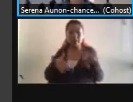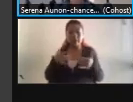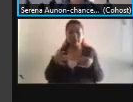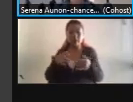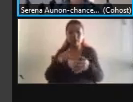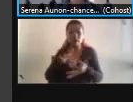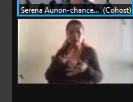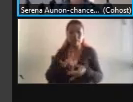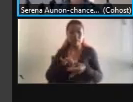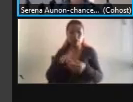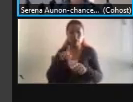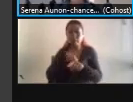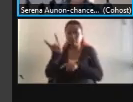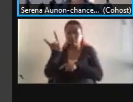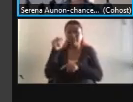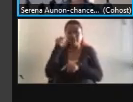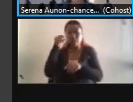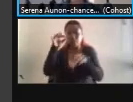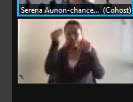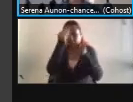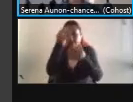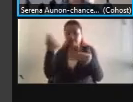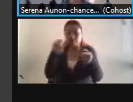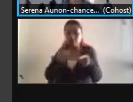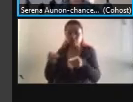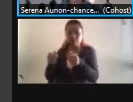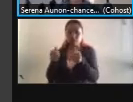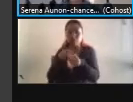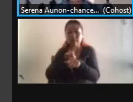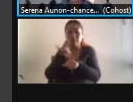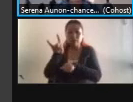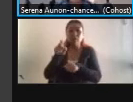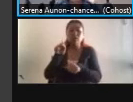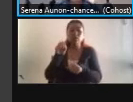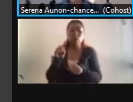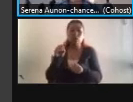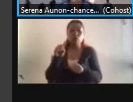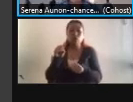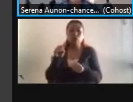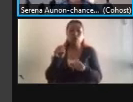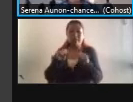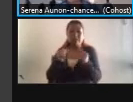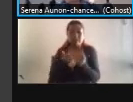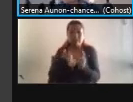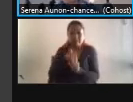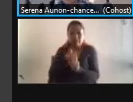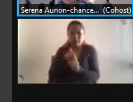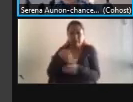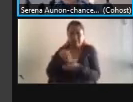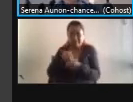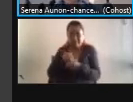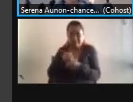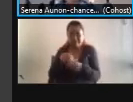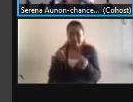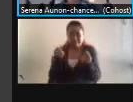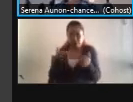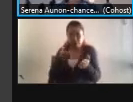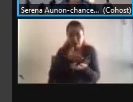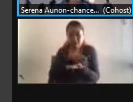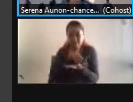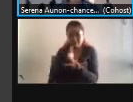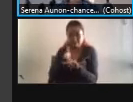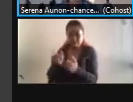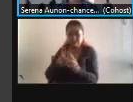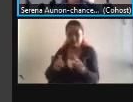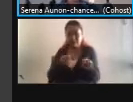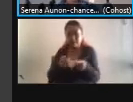going on with spaceflight. I think a lot of folks, there's so much going on in the agency, we get it, commercial space, look at all the